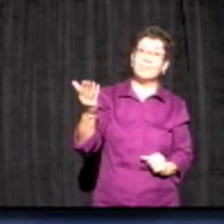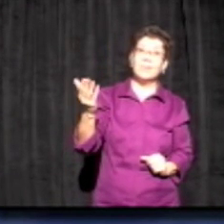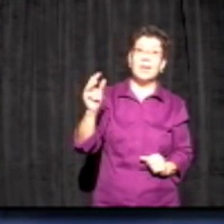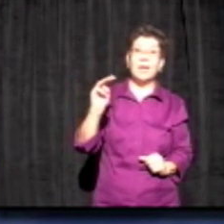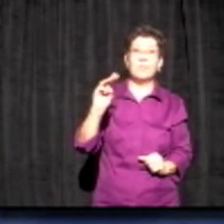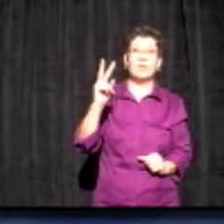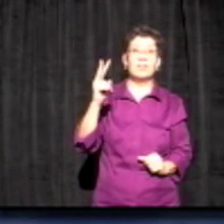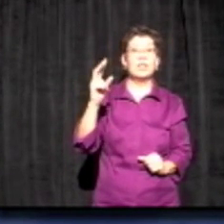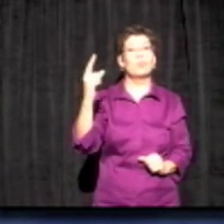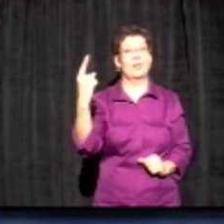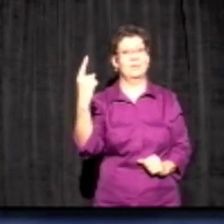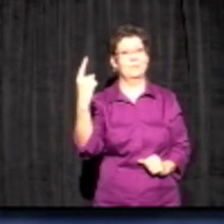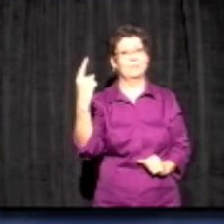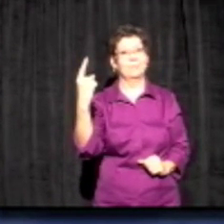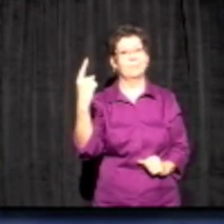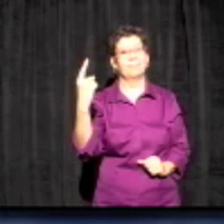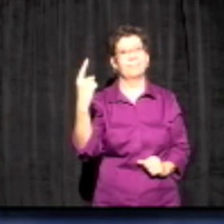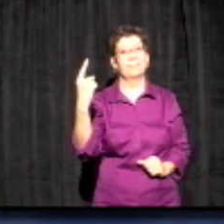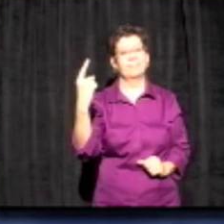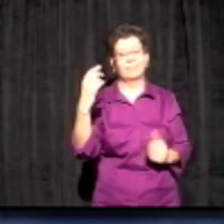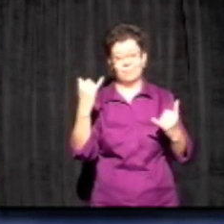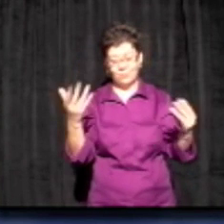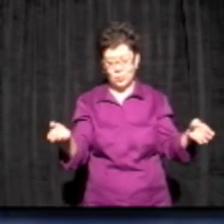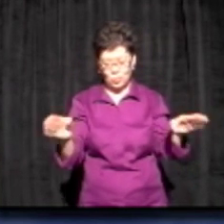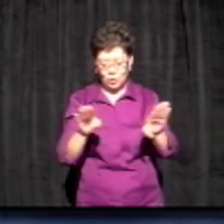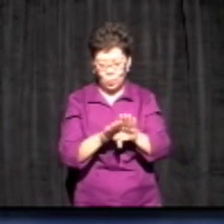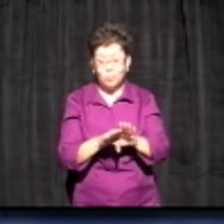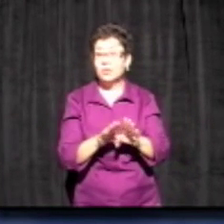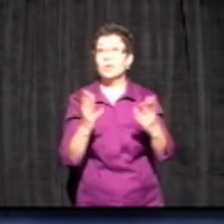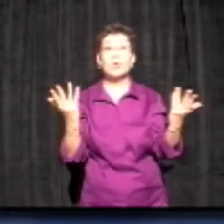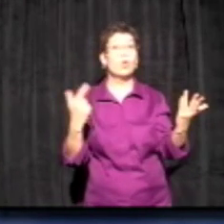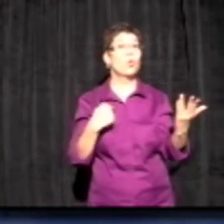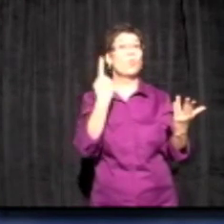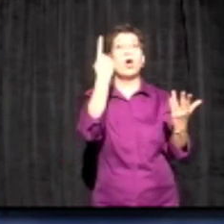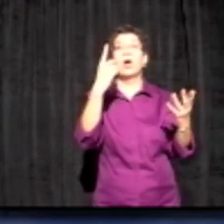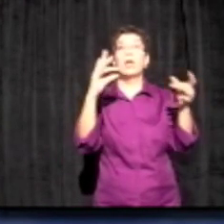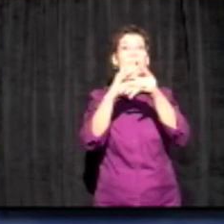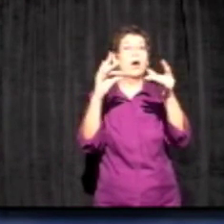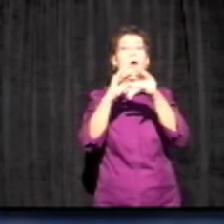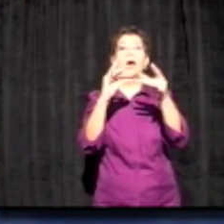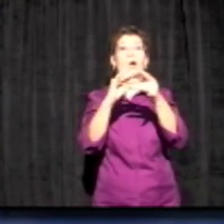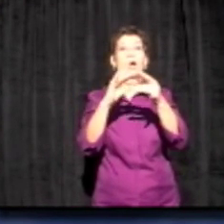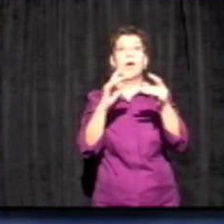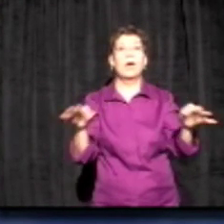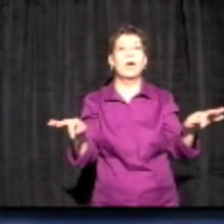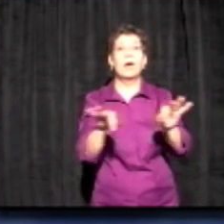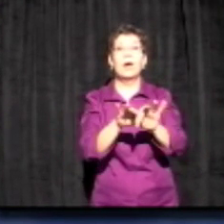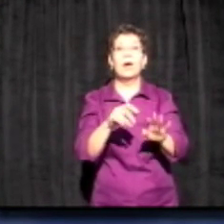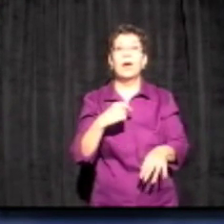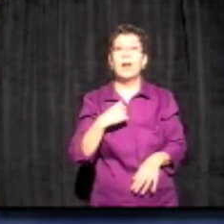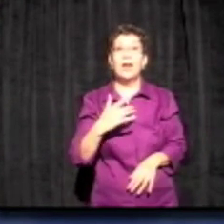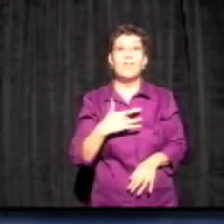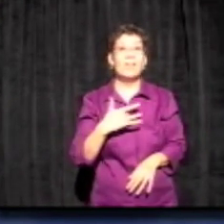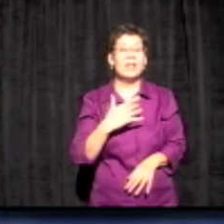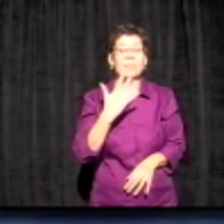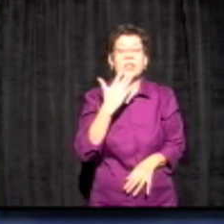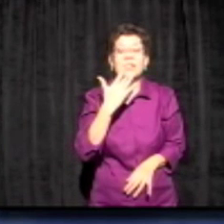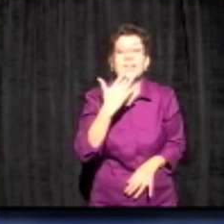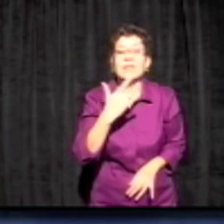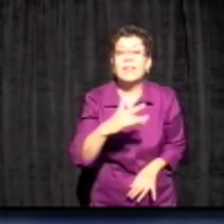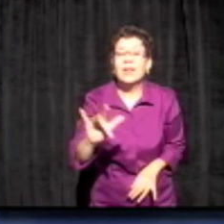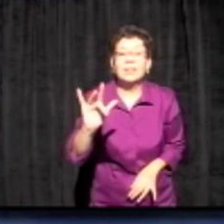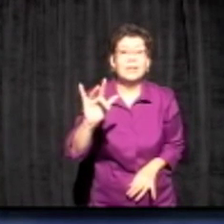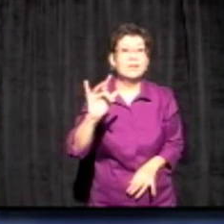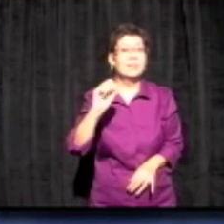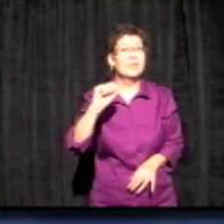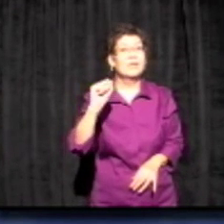MV-1. And in closing, all I can say is that I'm the luckiest and most fortunate of